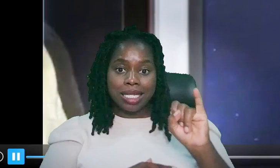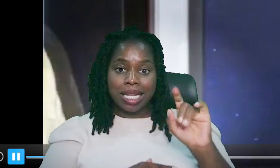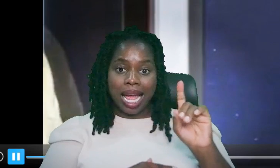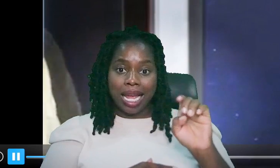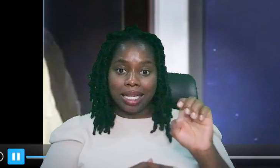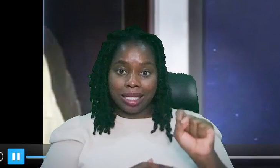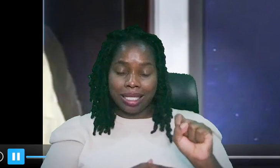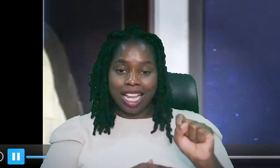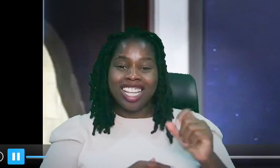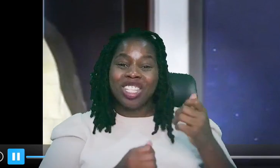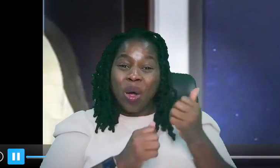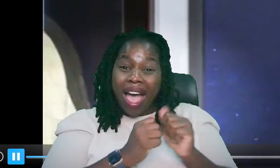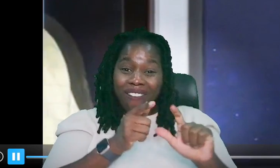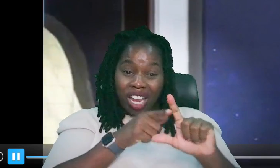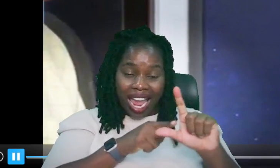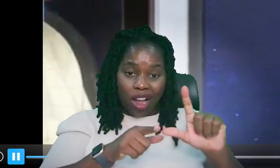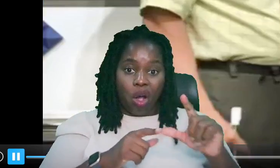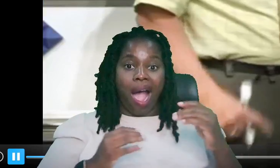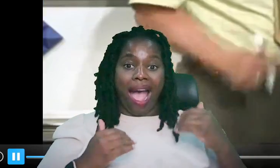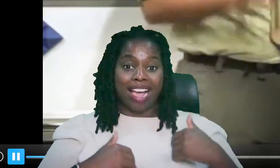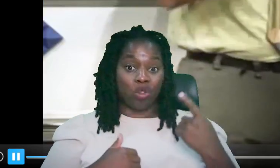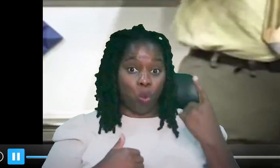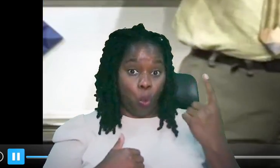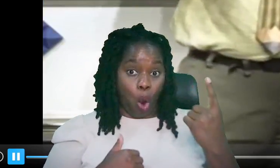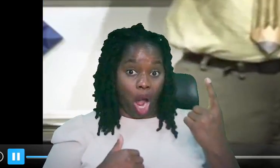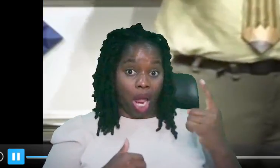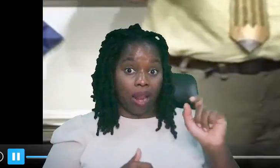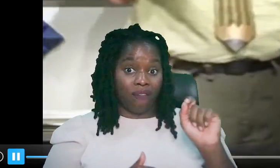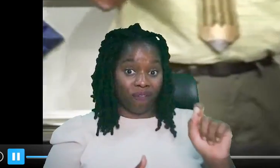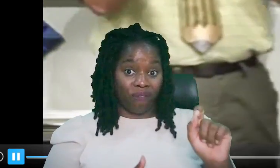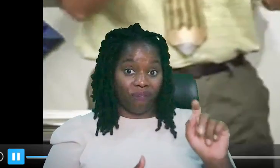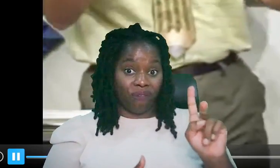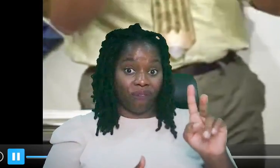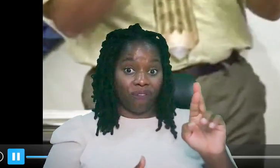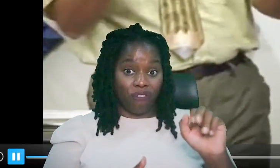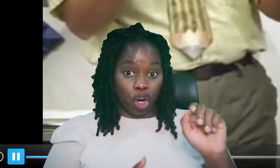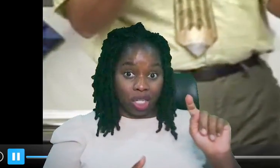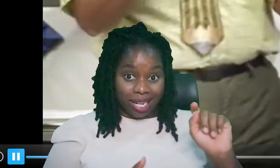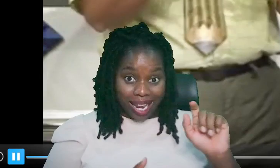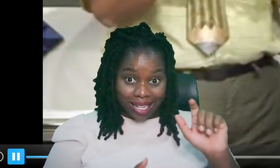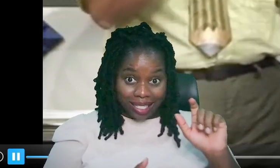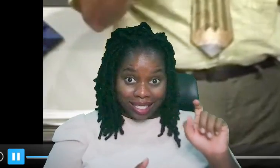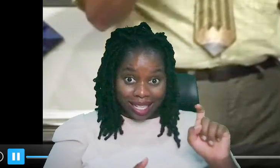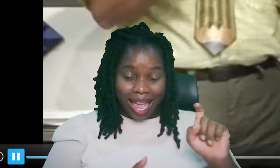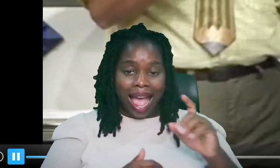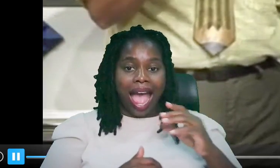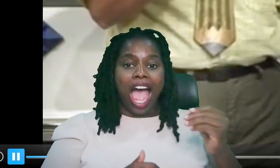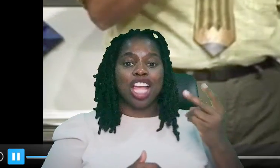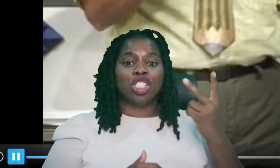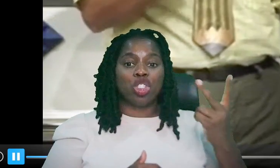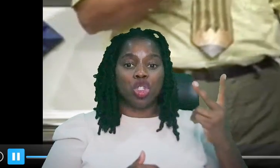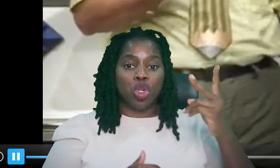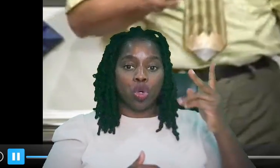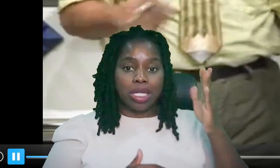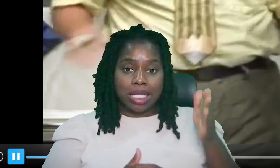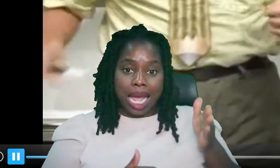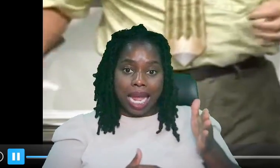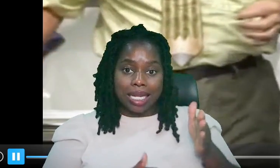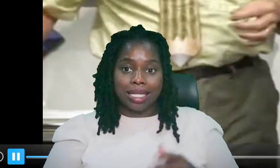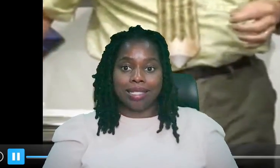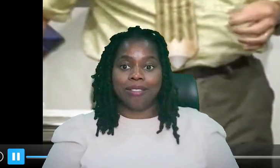two sides. Now, when you measure a segment, you measure it with a ruler or a line, a number